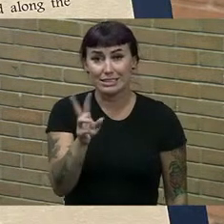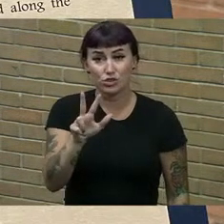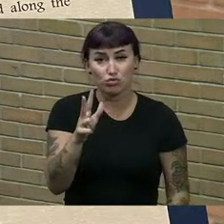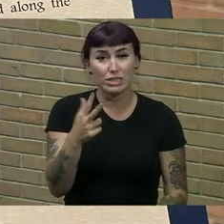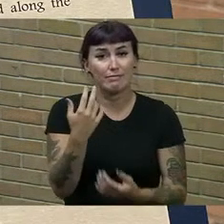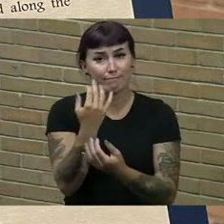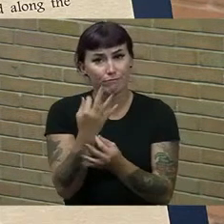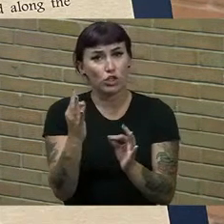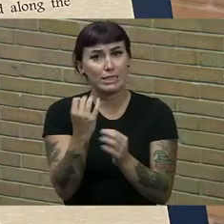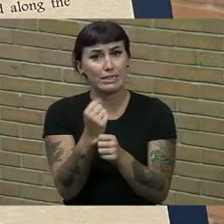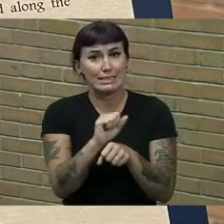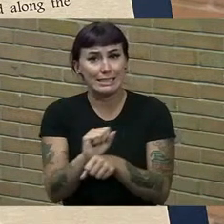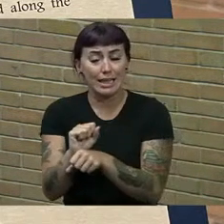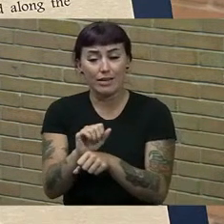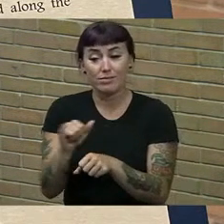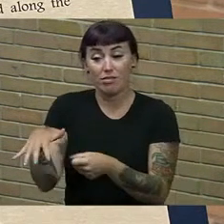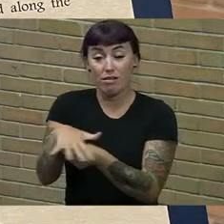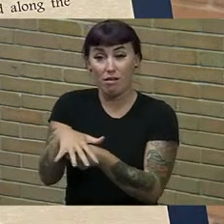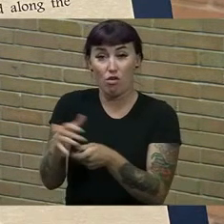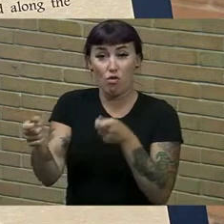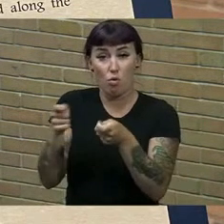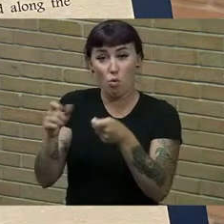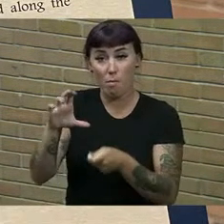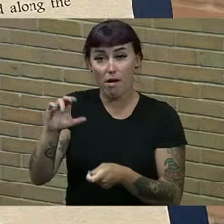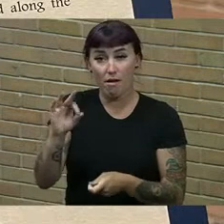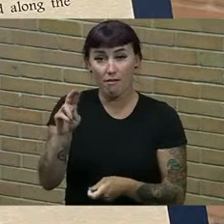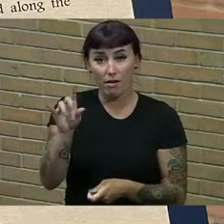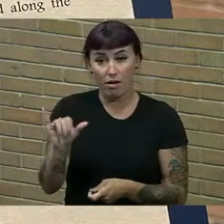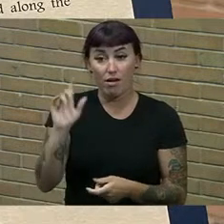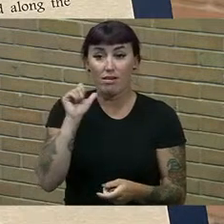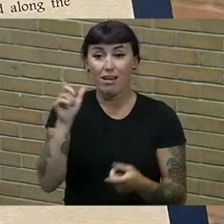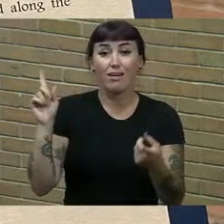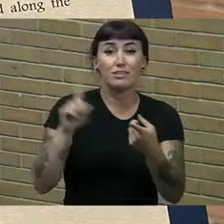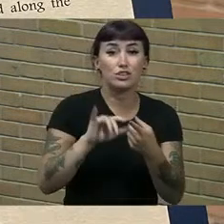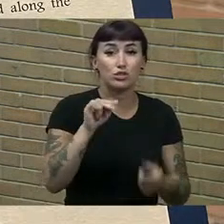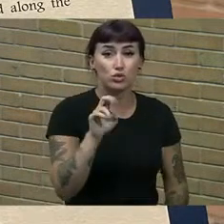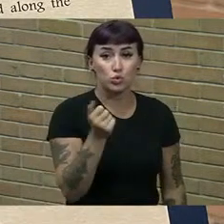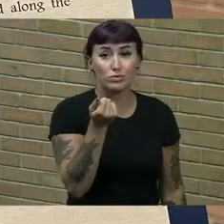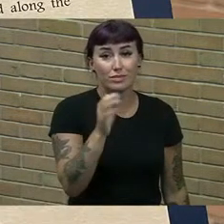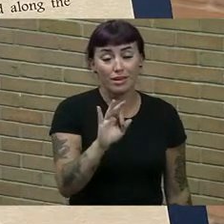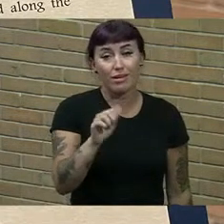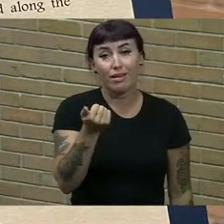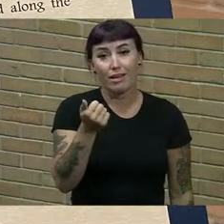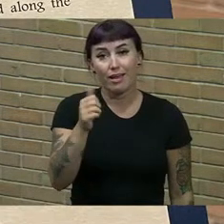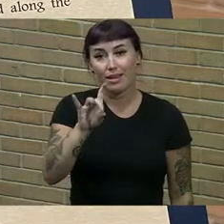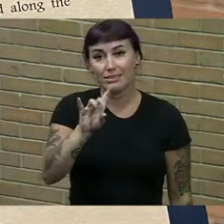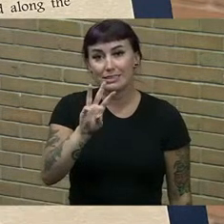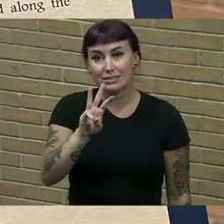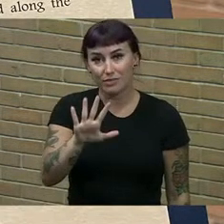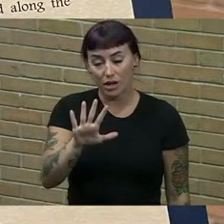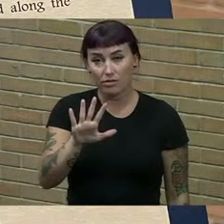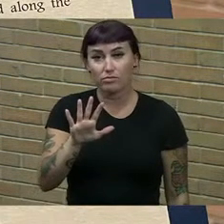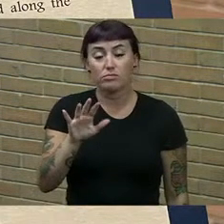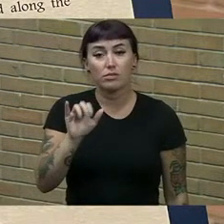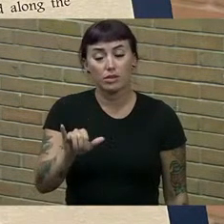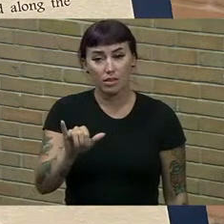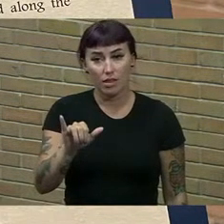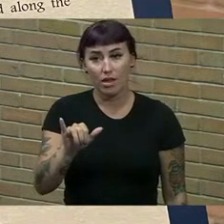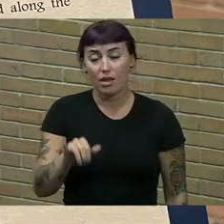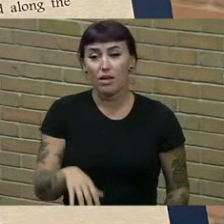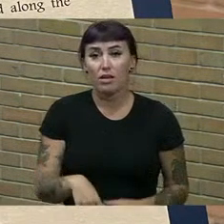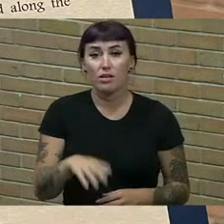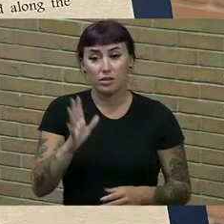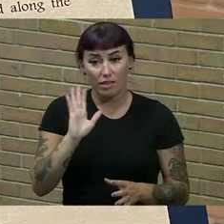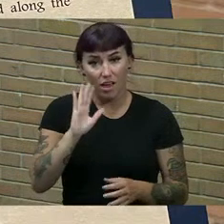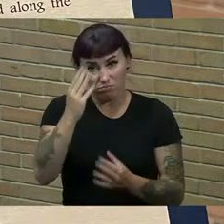areas controlled by the Confederacy. But it was not until June 19th, 1865, that word